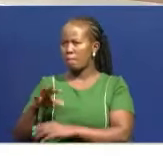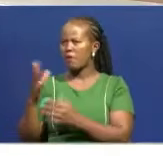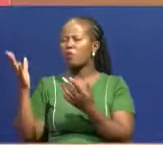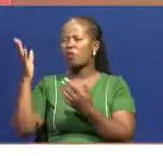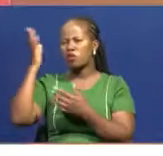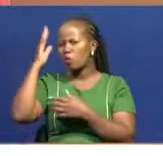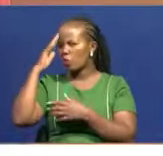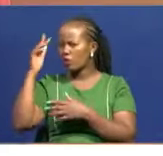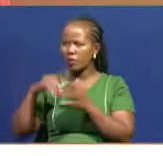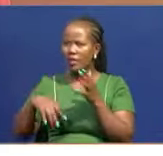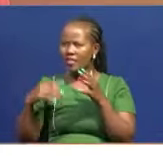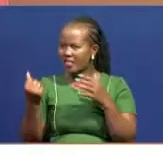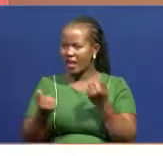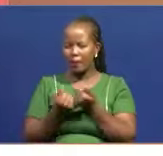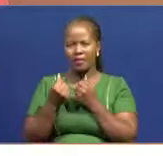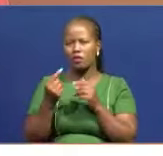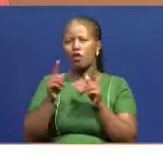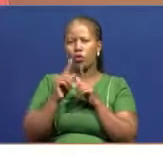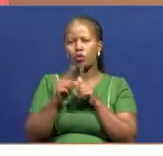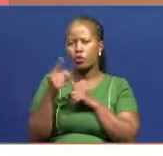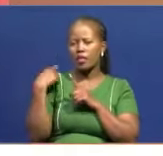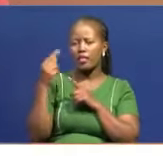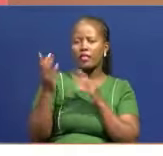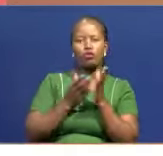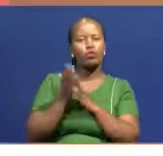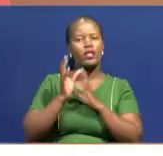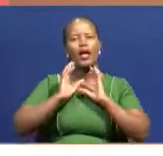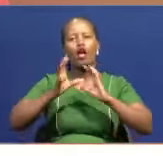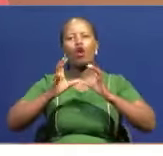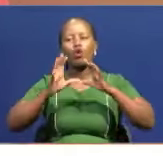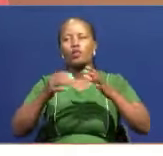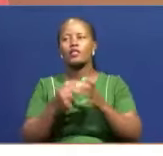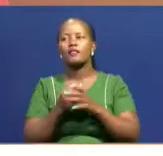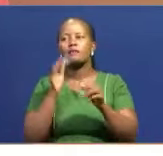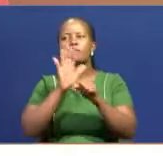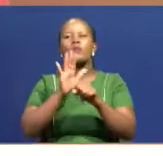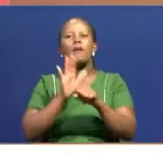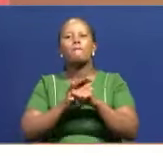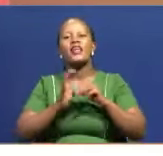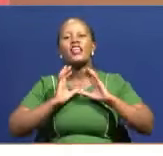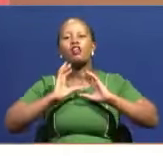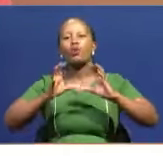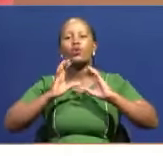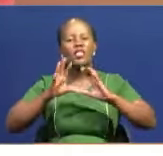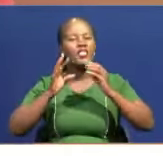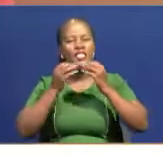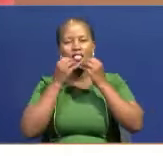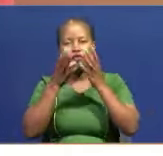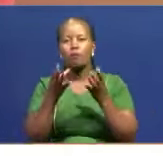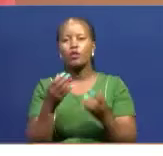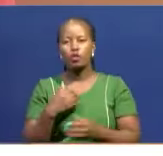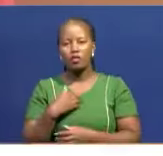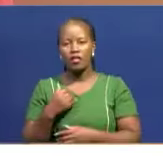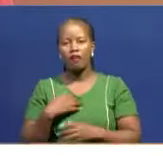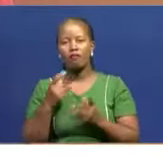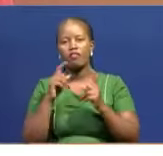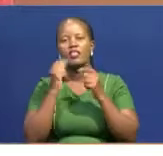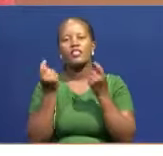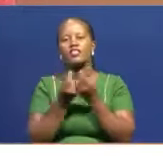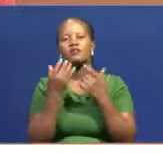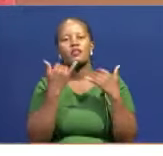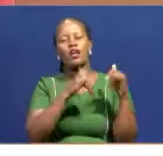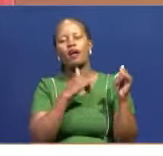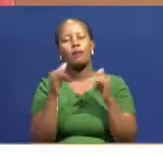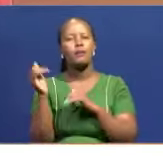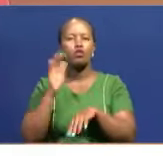what's going on mm-hmm. in the latest in terms of coaching. So I found a lot of coaches have a lot of the information. So the teams are playing a very good